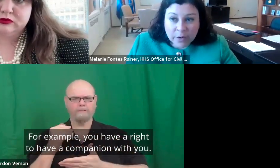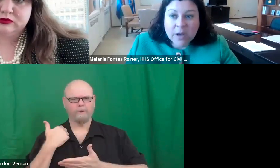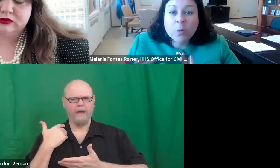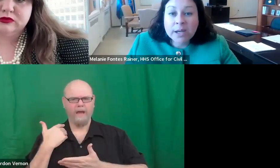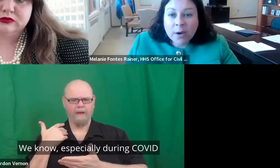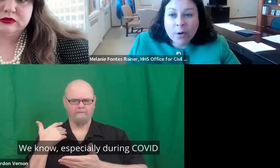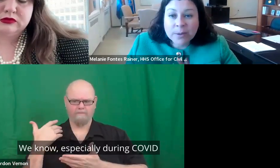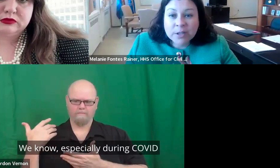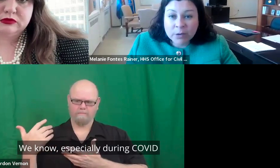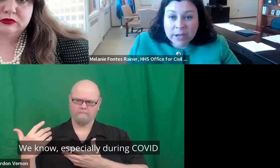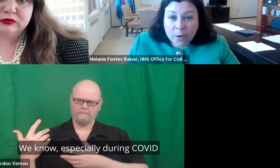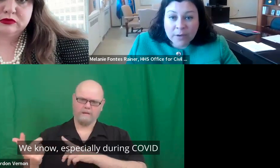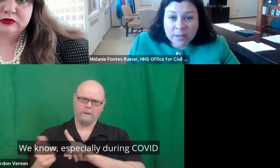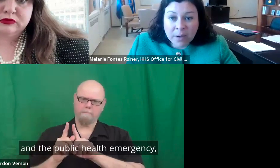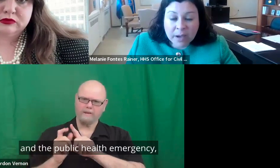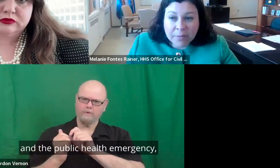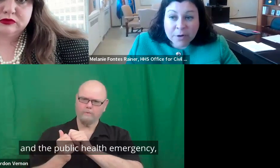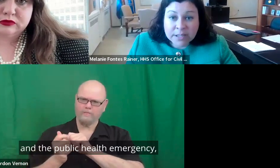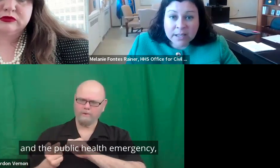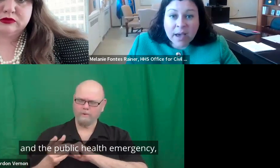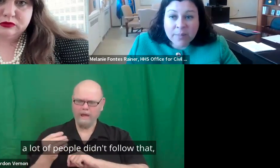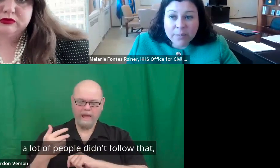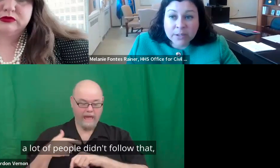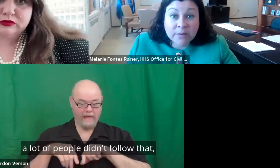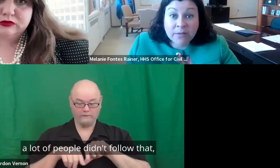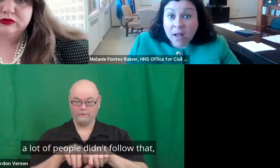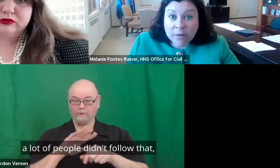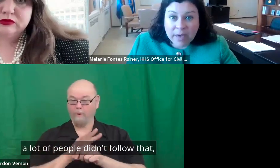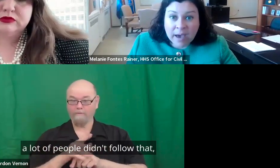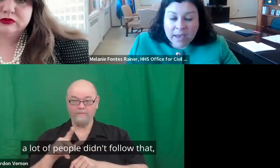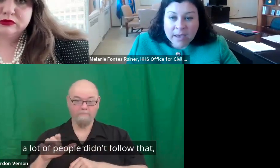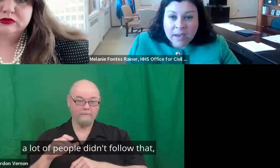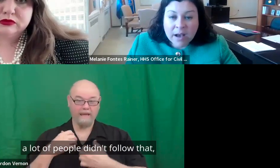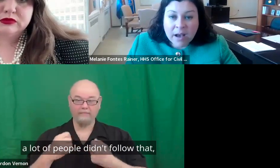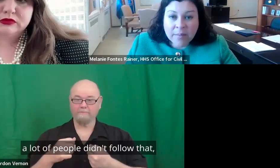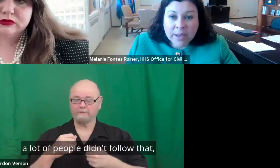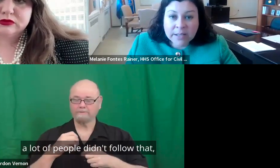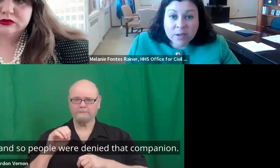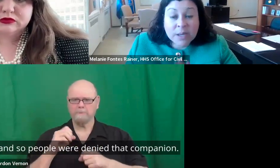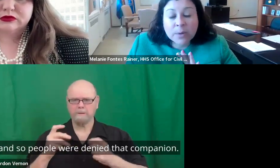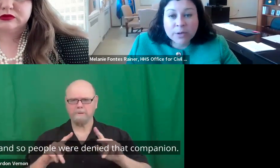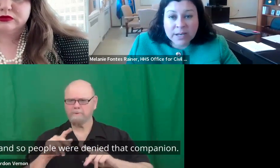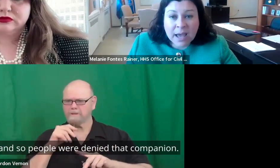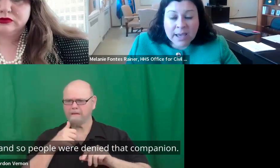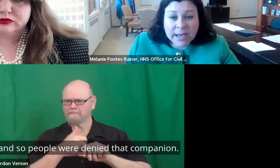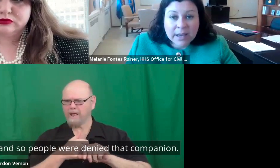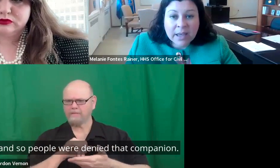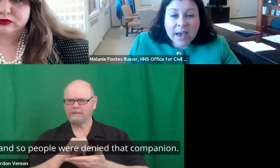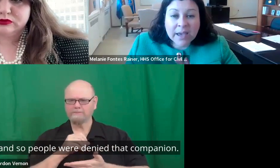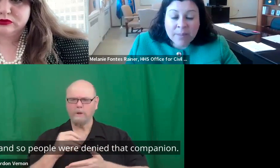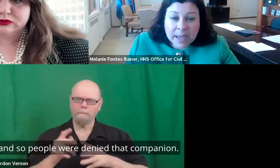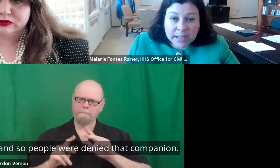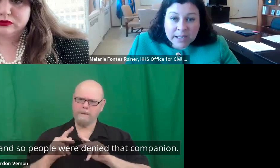with you. We know, especially during COVID and the public health emergency, a lot of people didn't follow that. And so people were